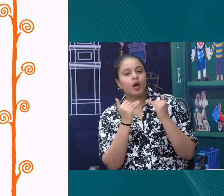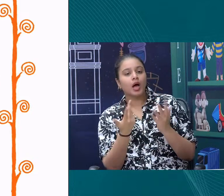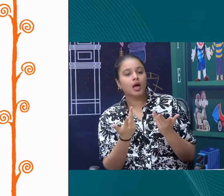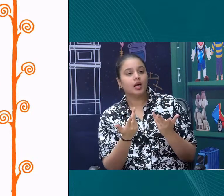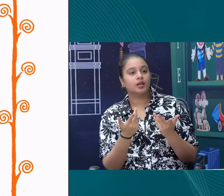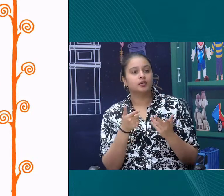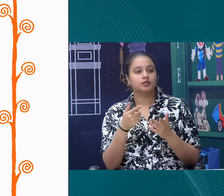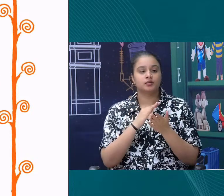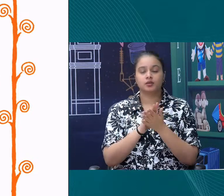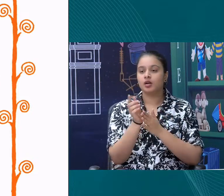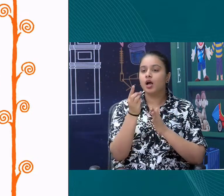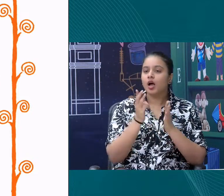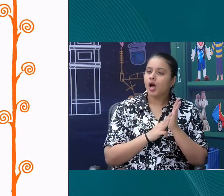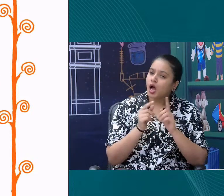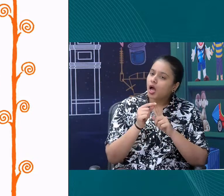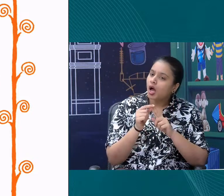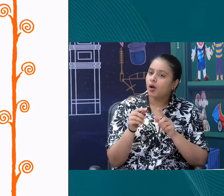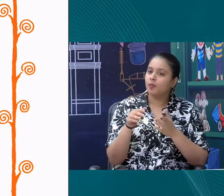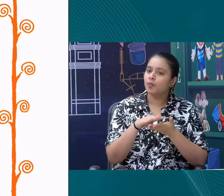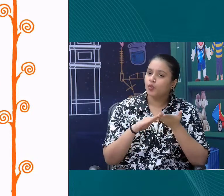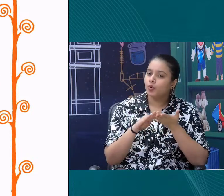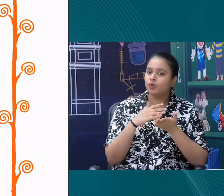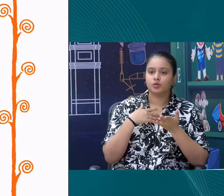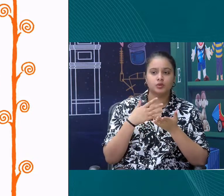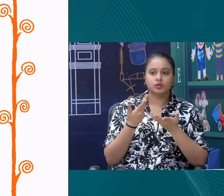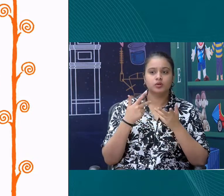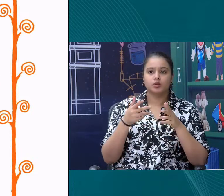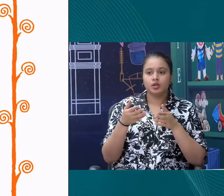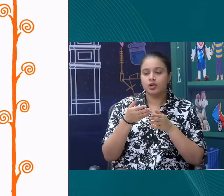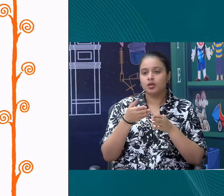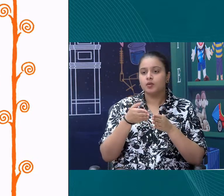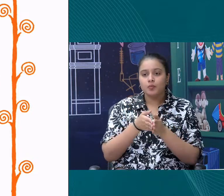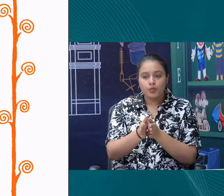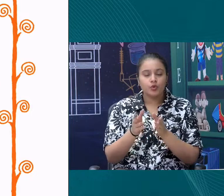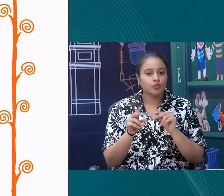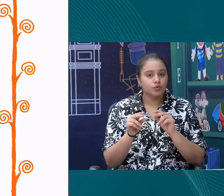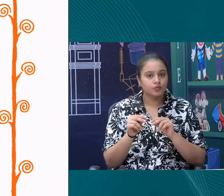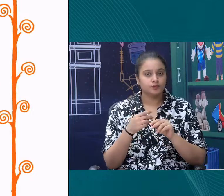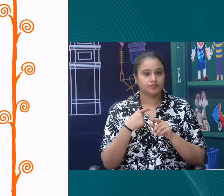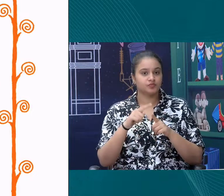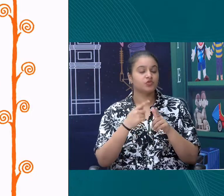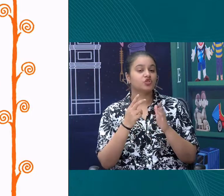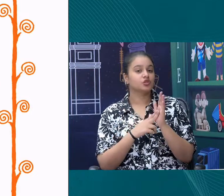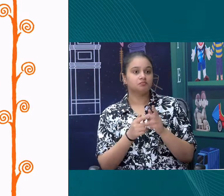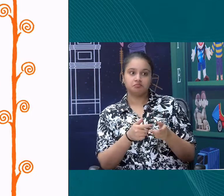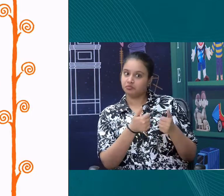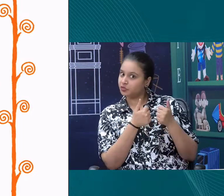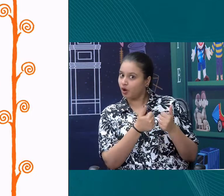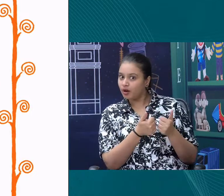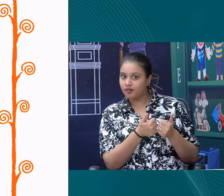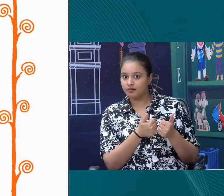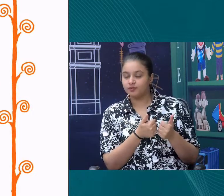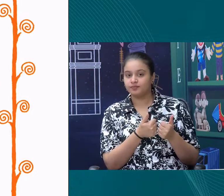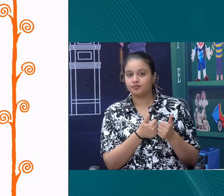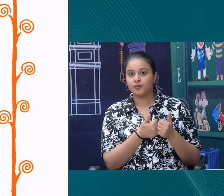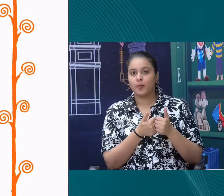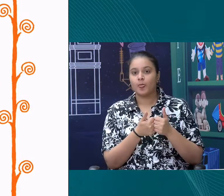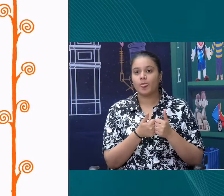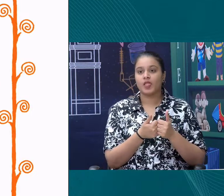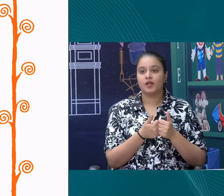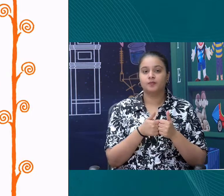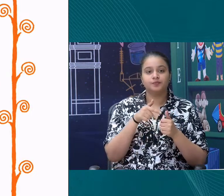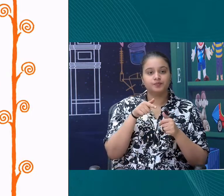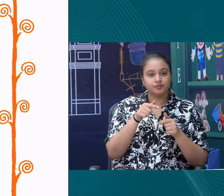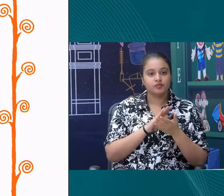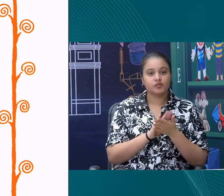"He says hump, and he won't plow," said the ox. "Very good," said the jinn. "I'll hump him if